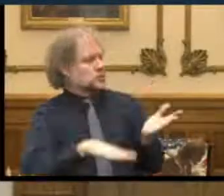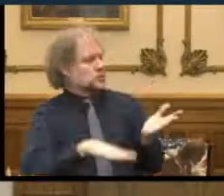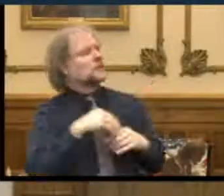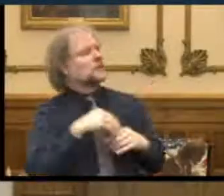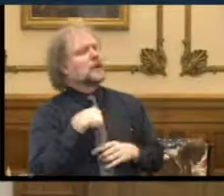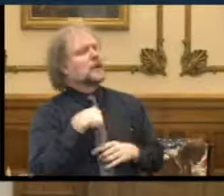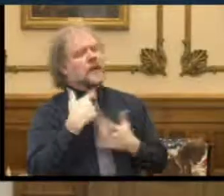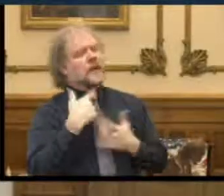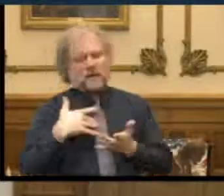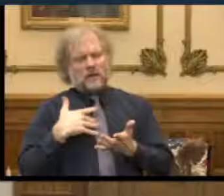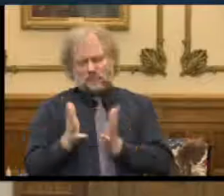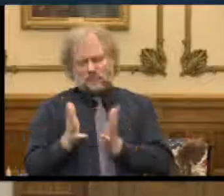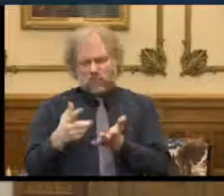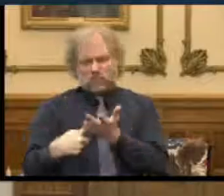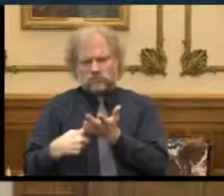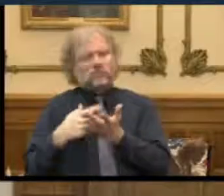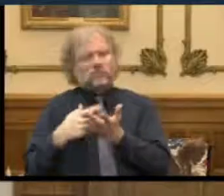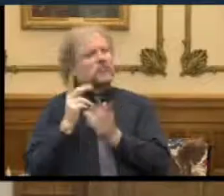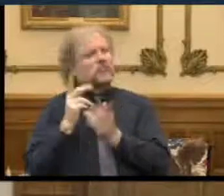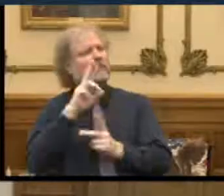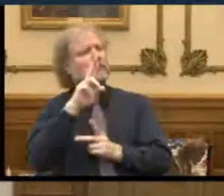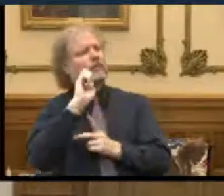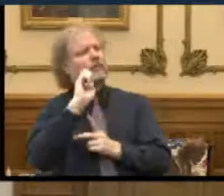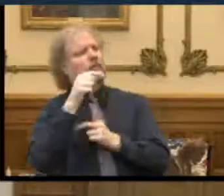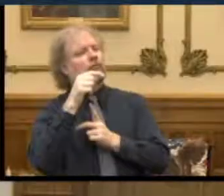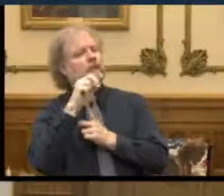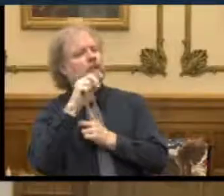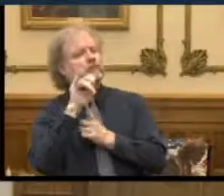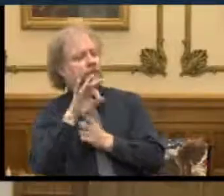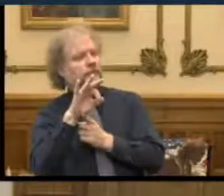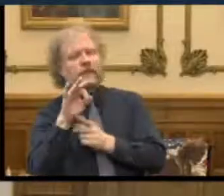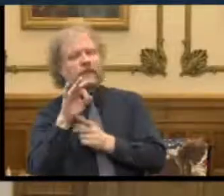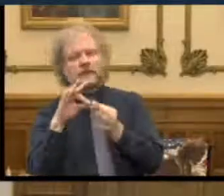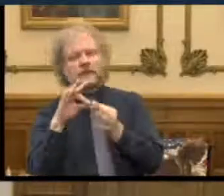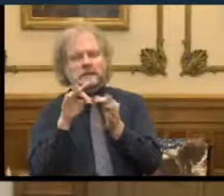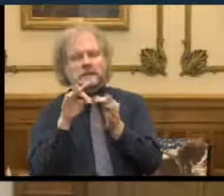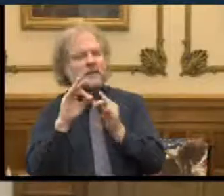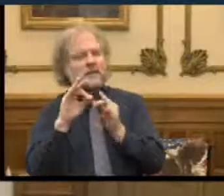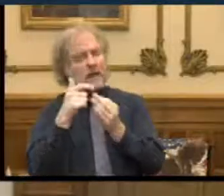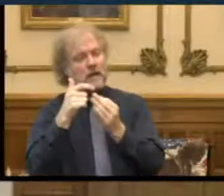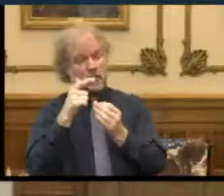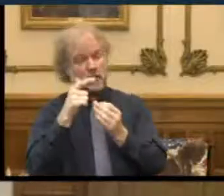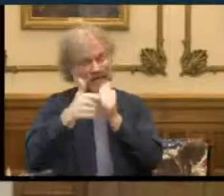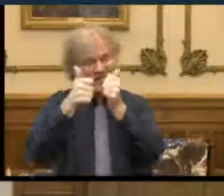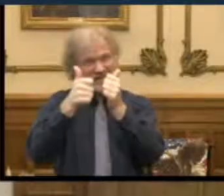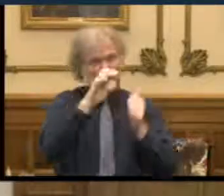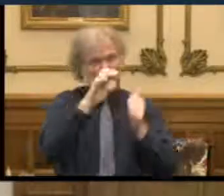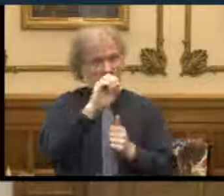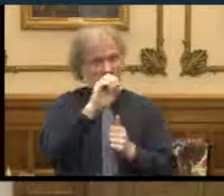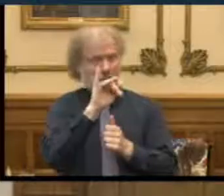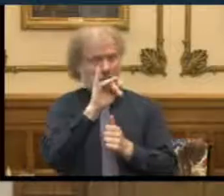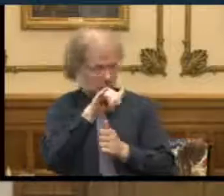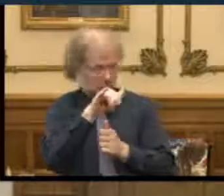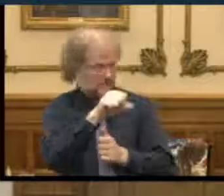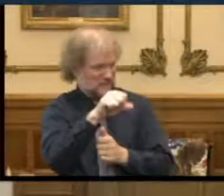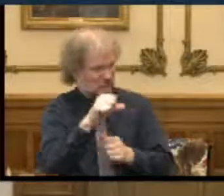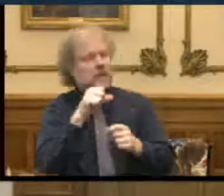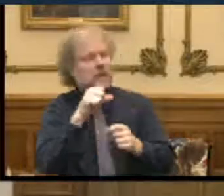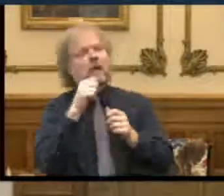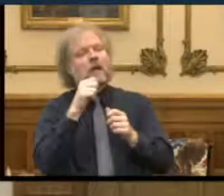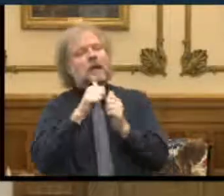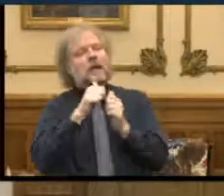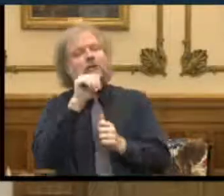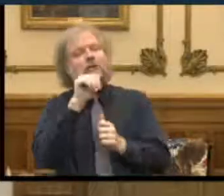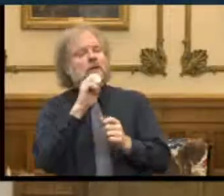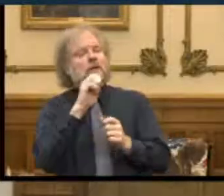to some folks at Regan Street who talked about how those were reported by county, and they noted that in a lot of cases it's